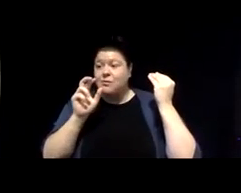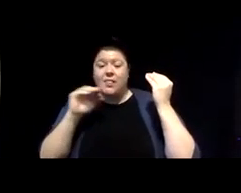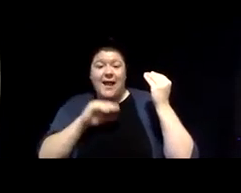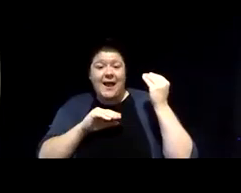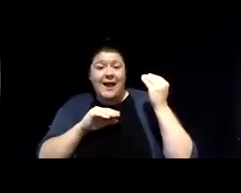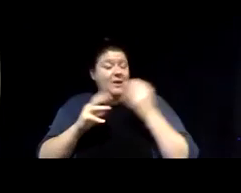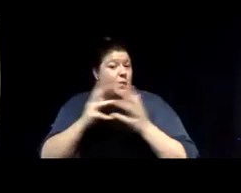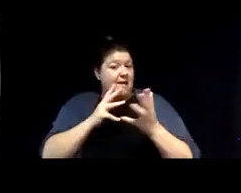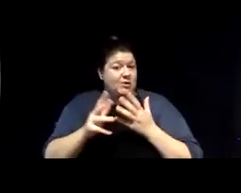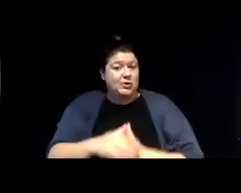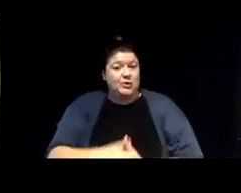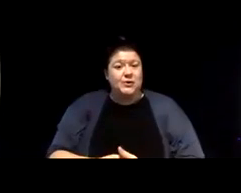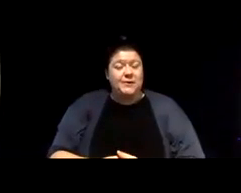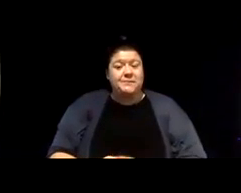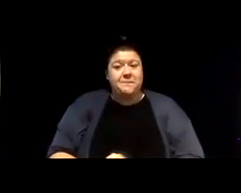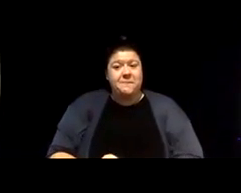two.